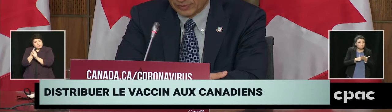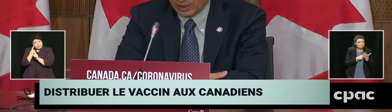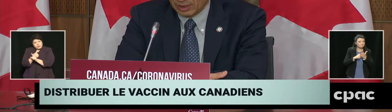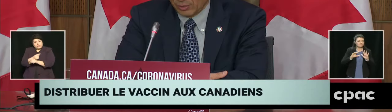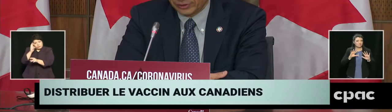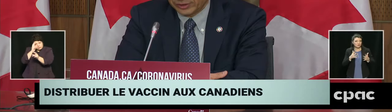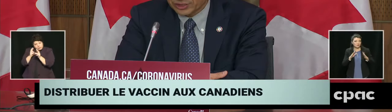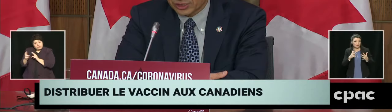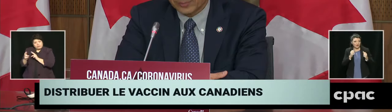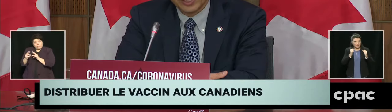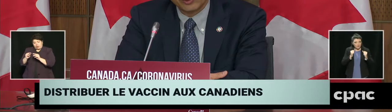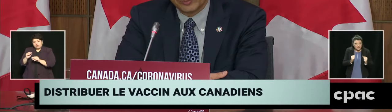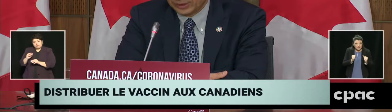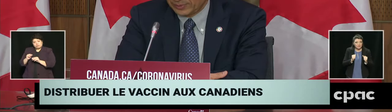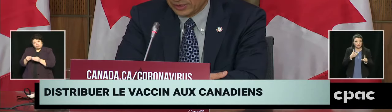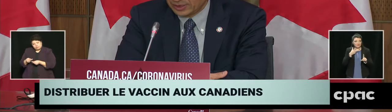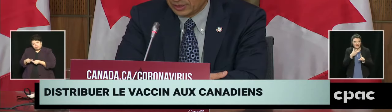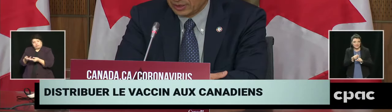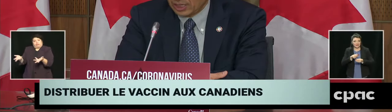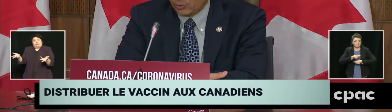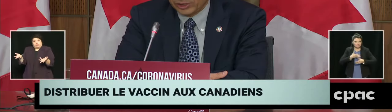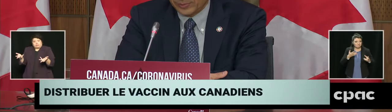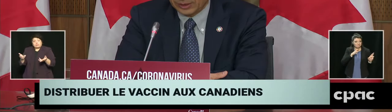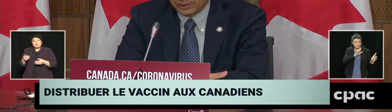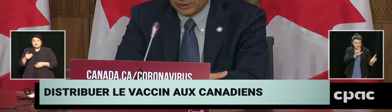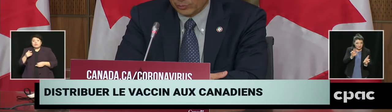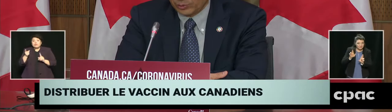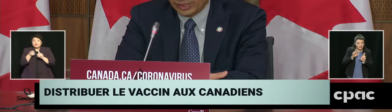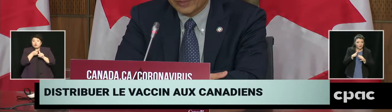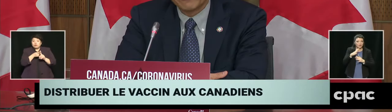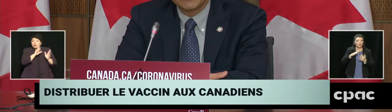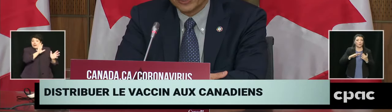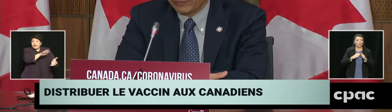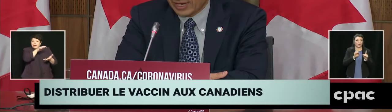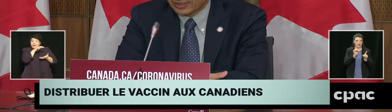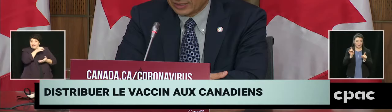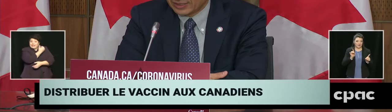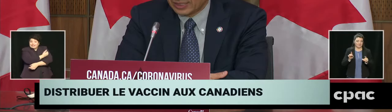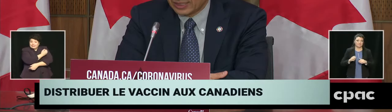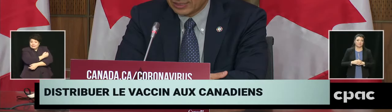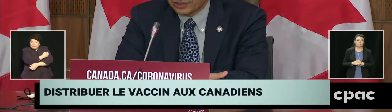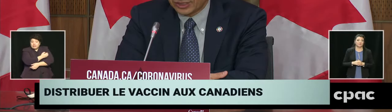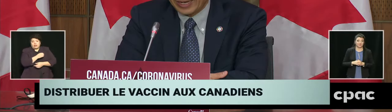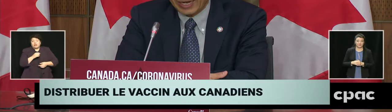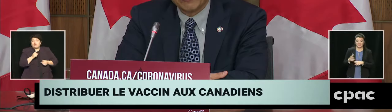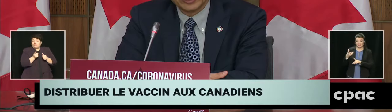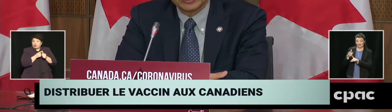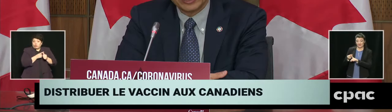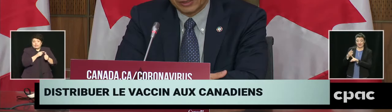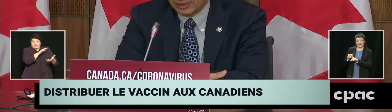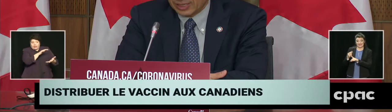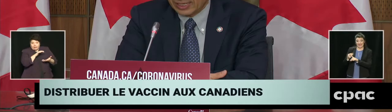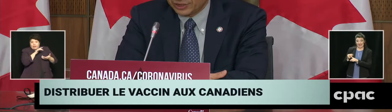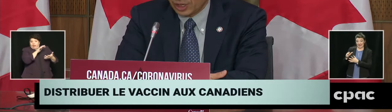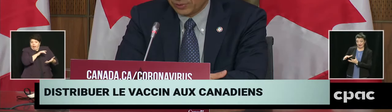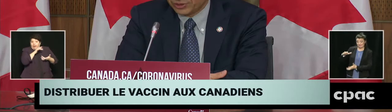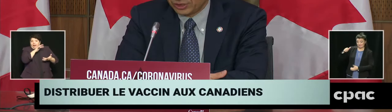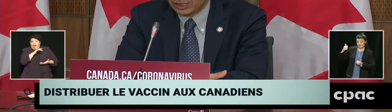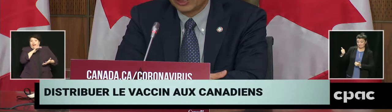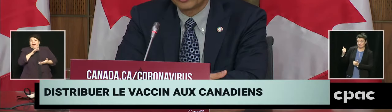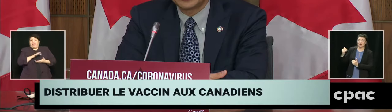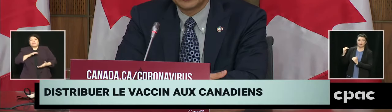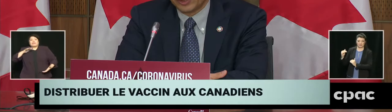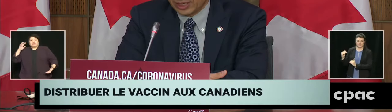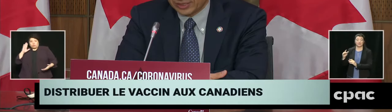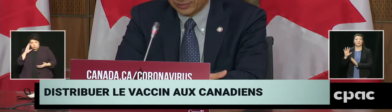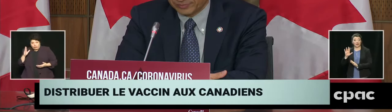communities. While the initial supply will be limited, I want to be clear that we will have sufficient vaccines such that every Canadian has the